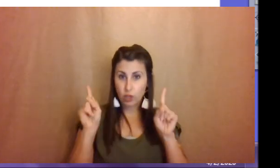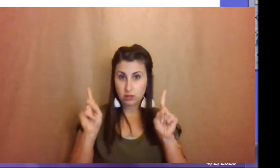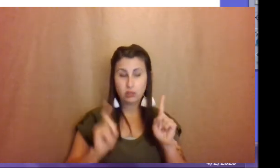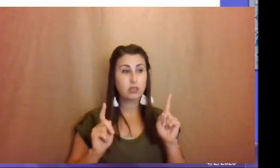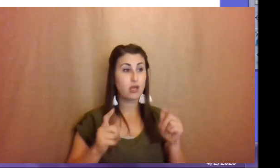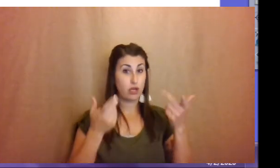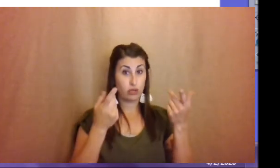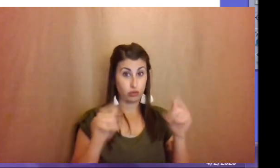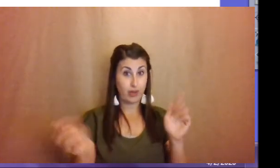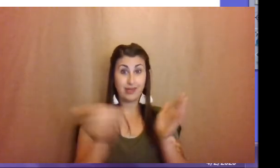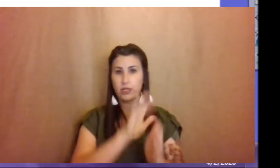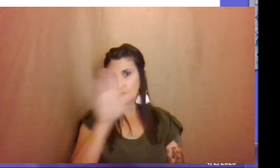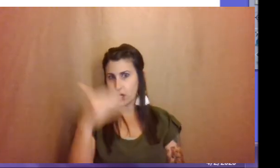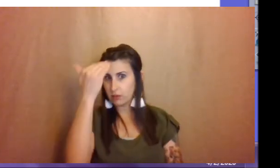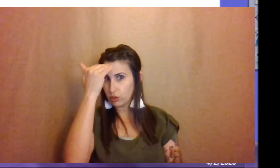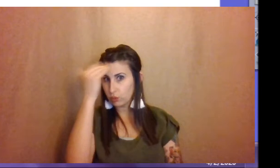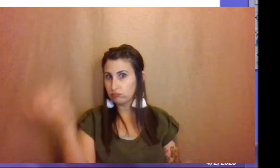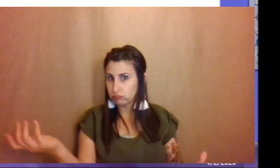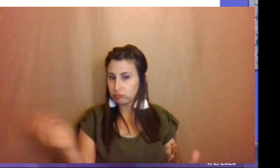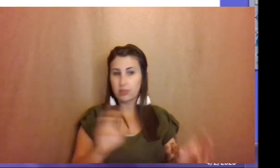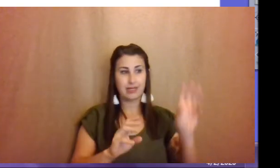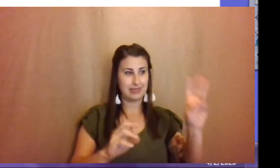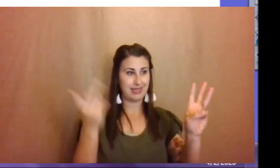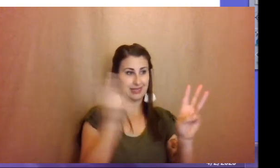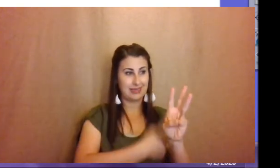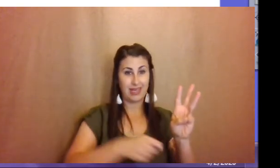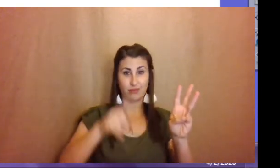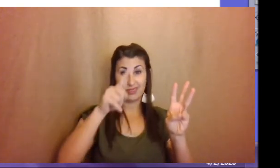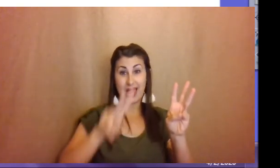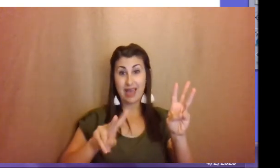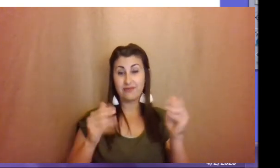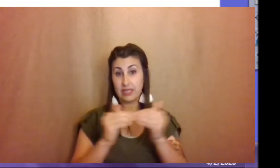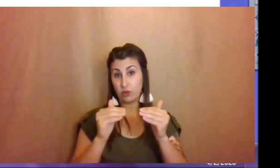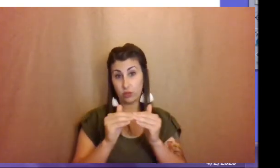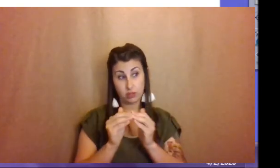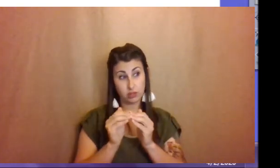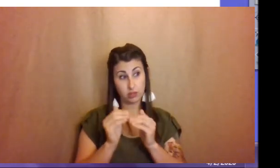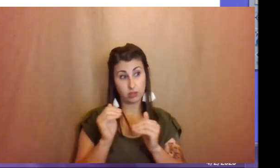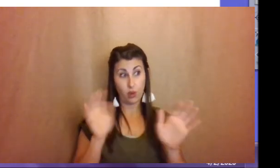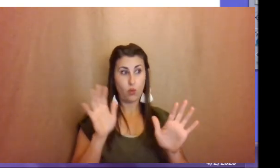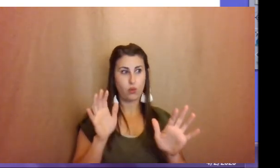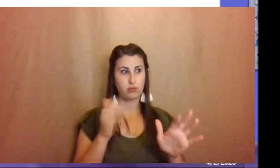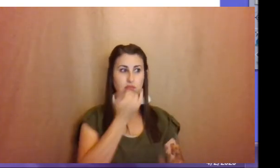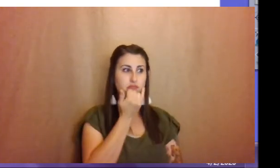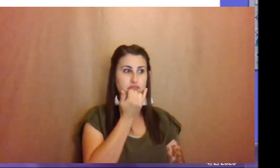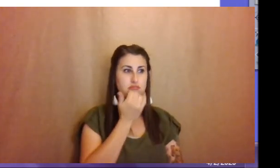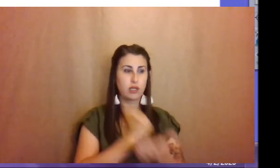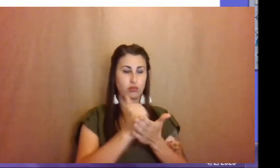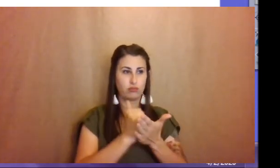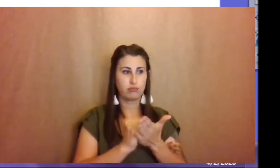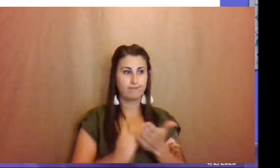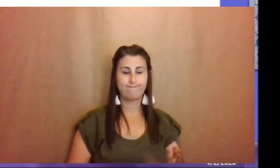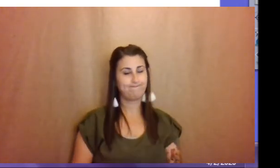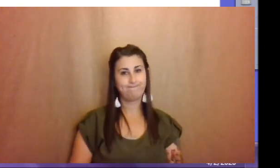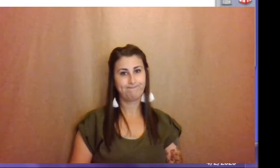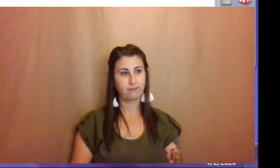Okay, works. Let's try the next one. You never know. 6 times 1/2. Uh-oh. Let